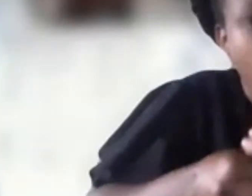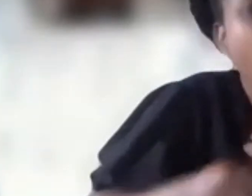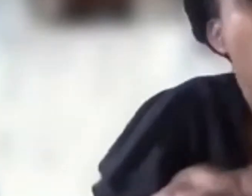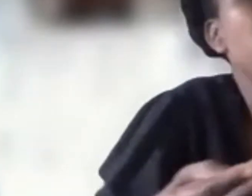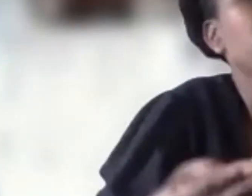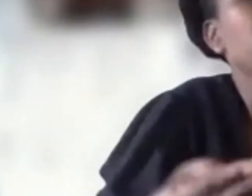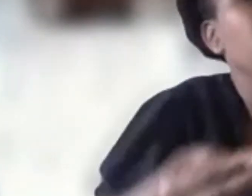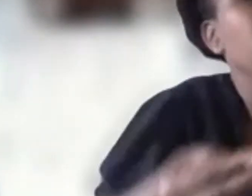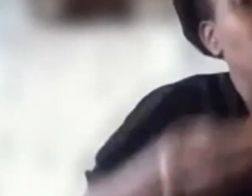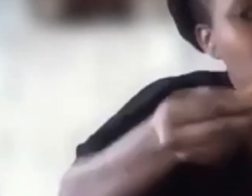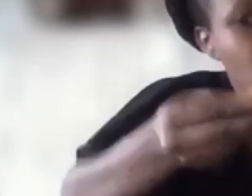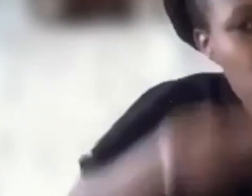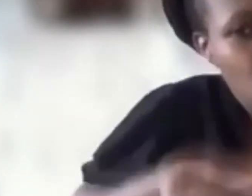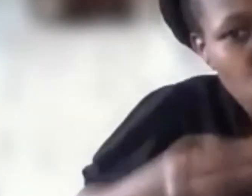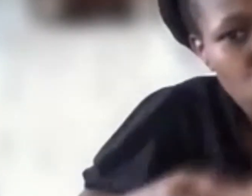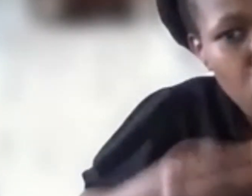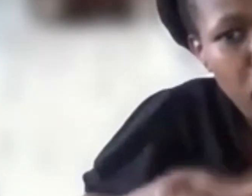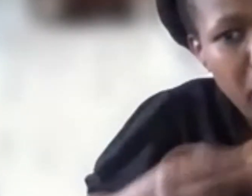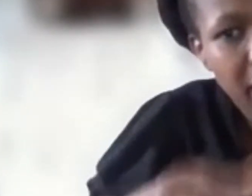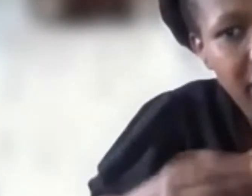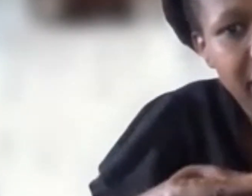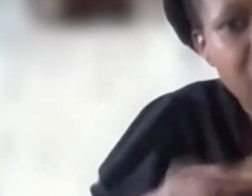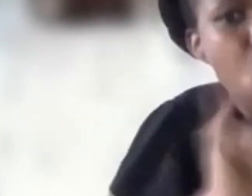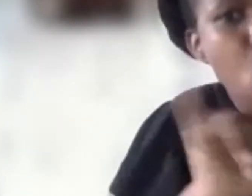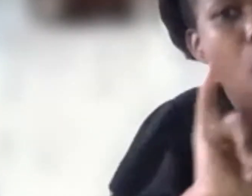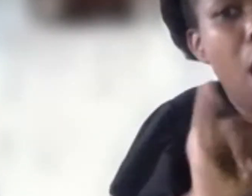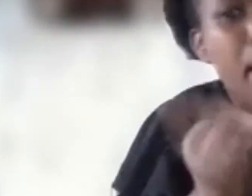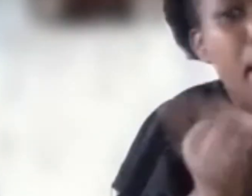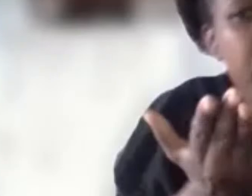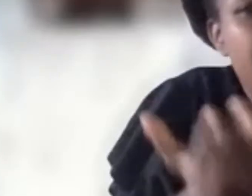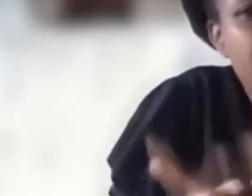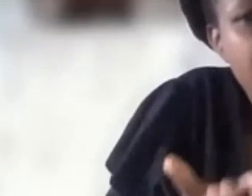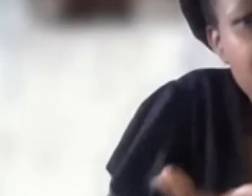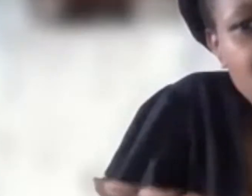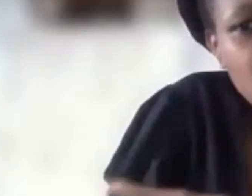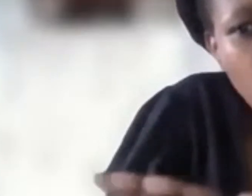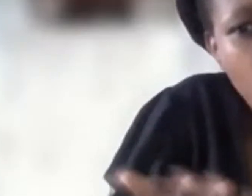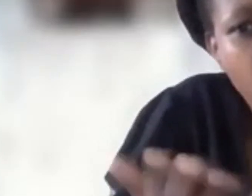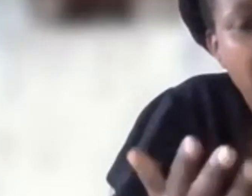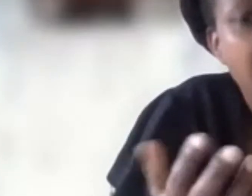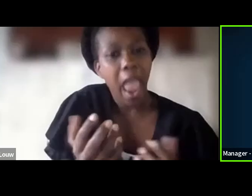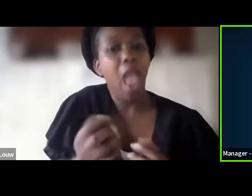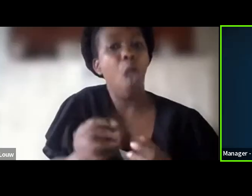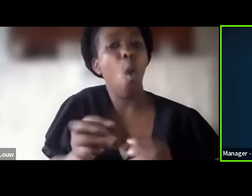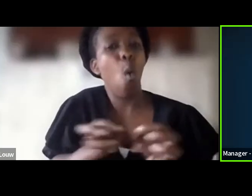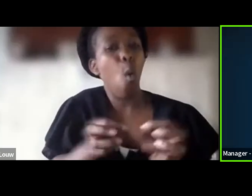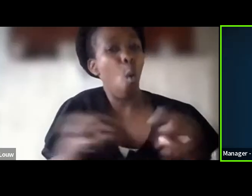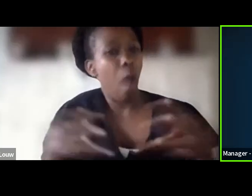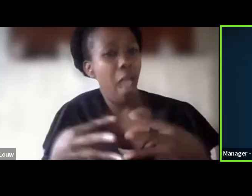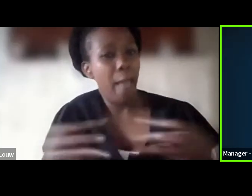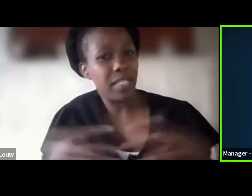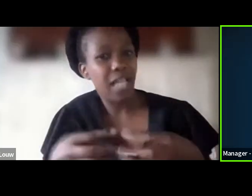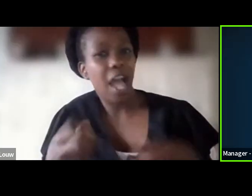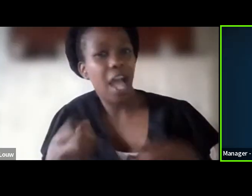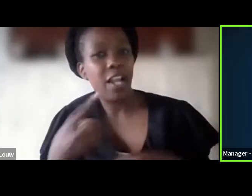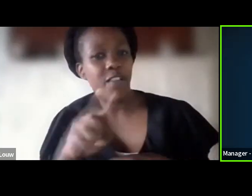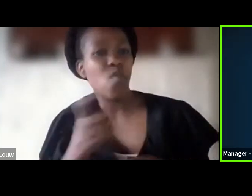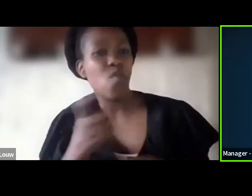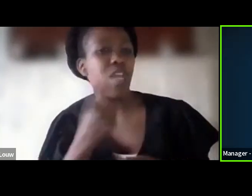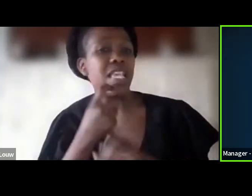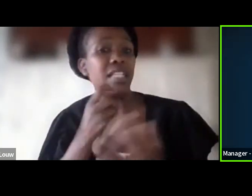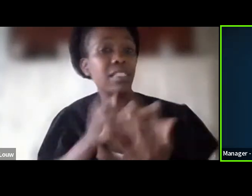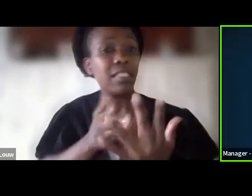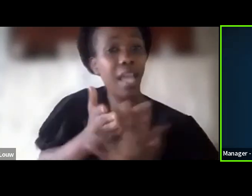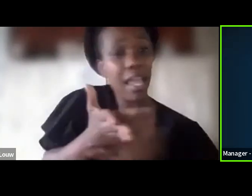for your ease of access. Ladies and gentlemen, thank you for attending the webinar. Please note,